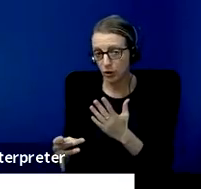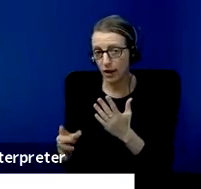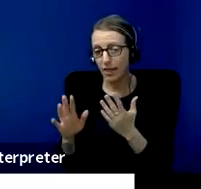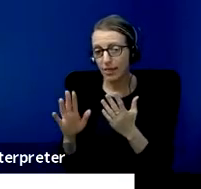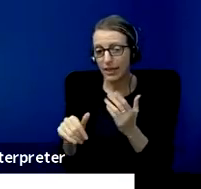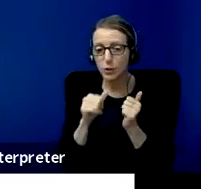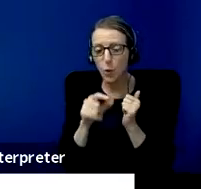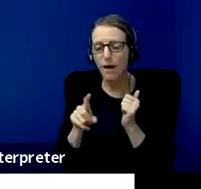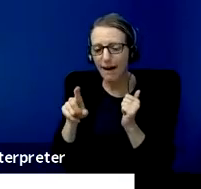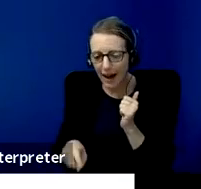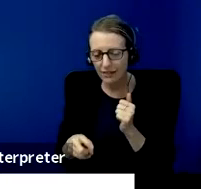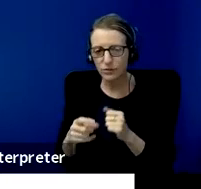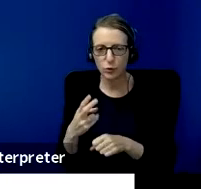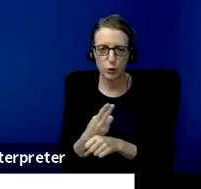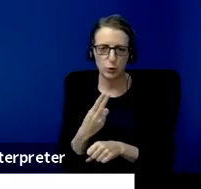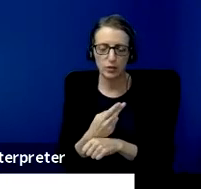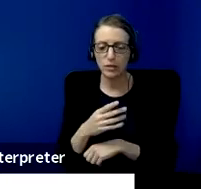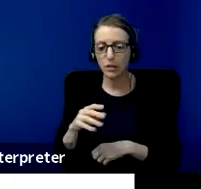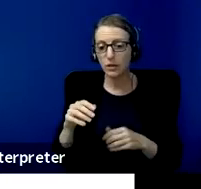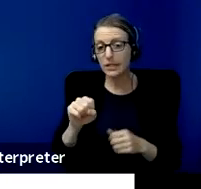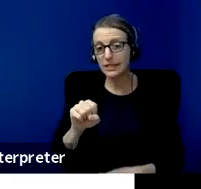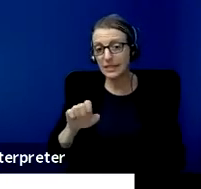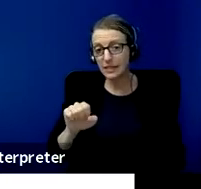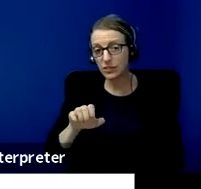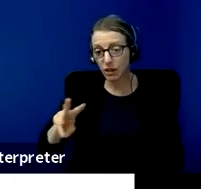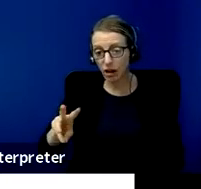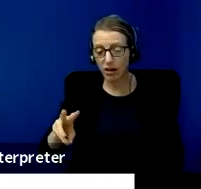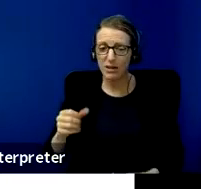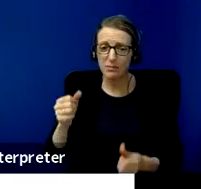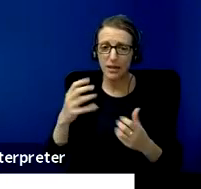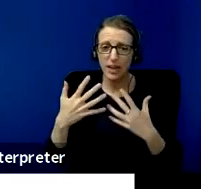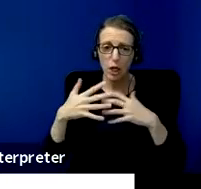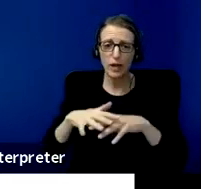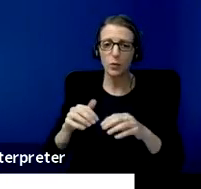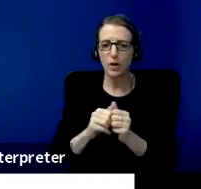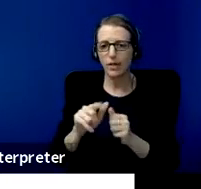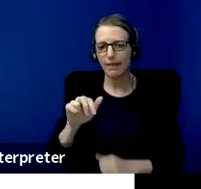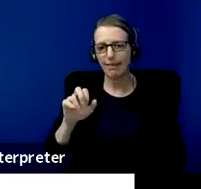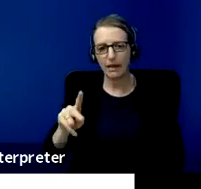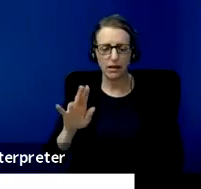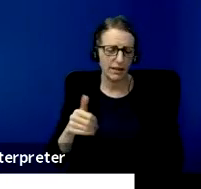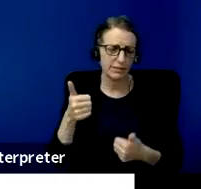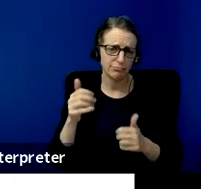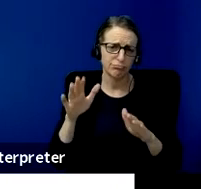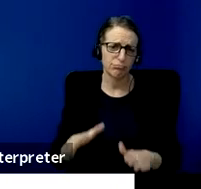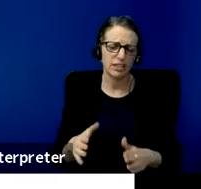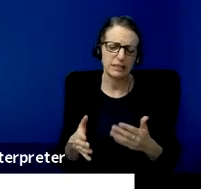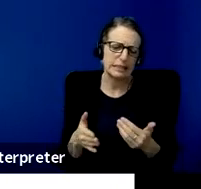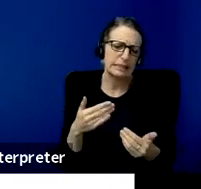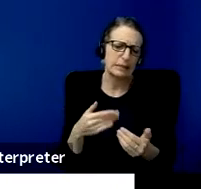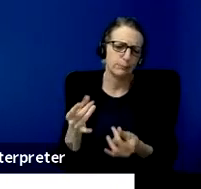don't have to be used. And with Seesaw, a lot of them are integrated with a link, which is great. Makes it a little